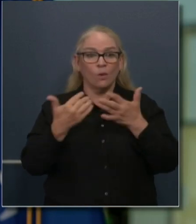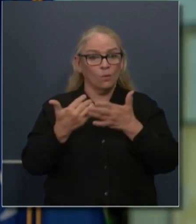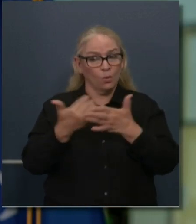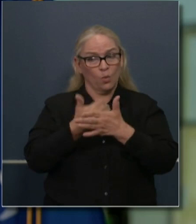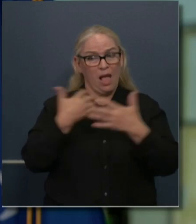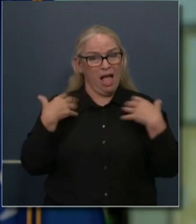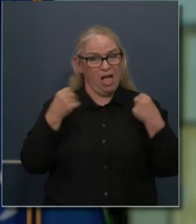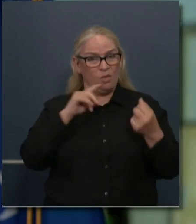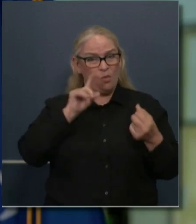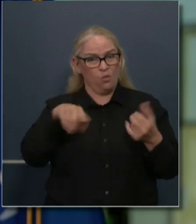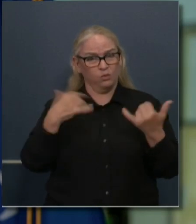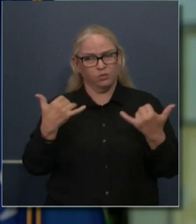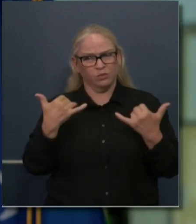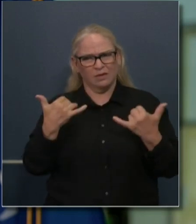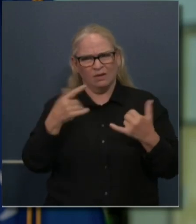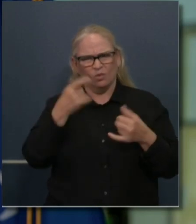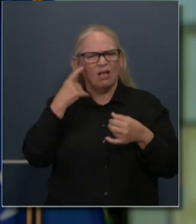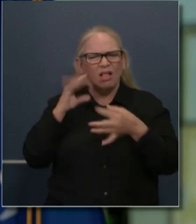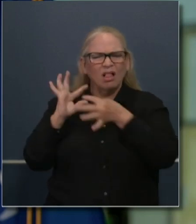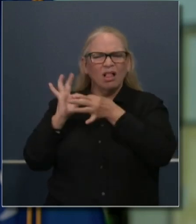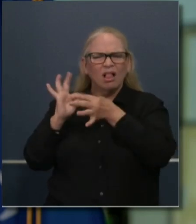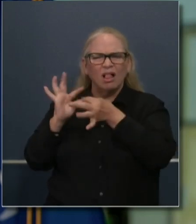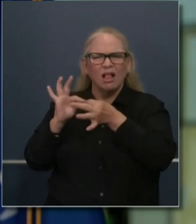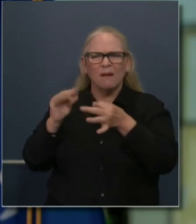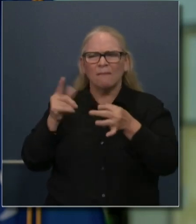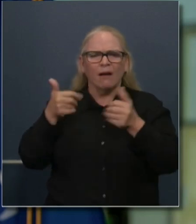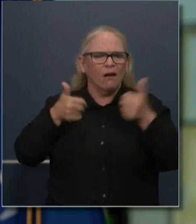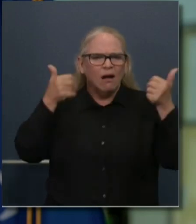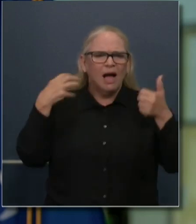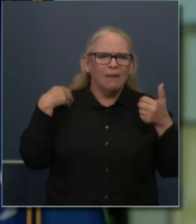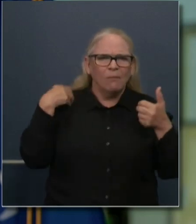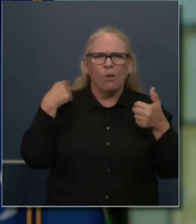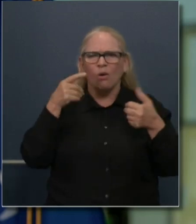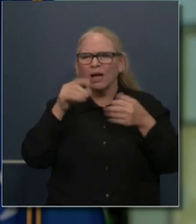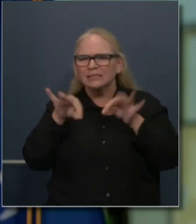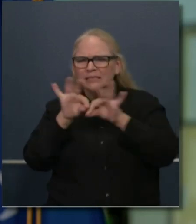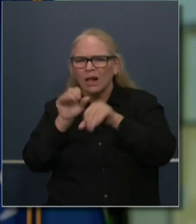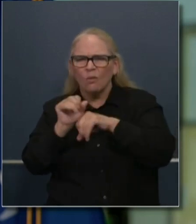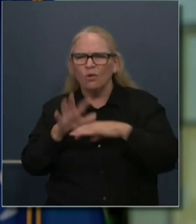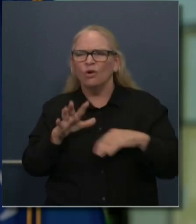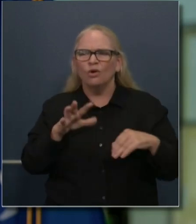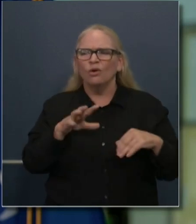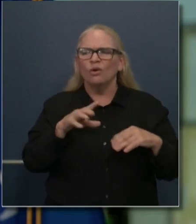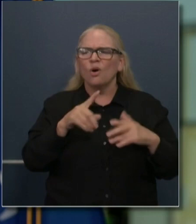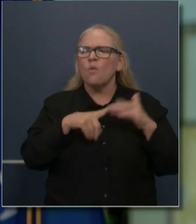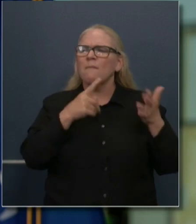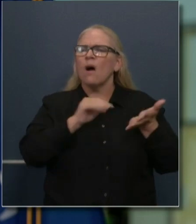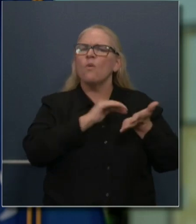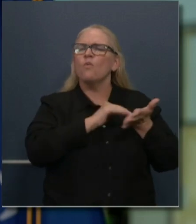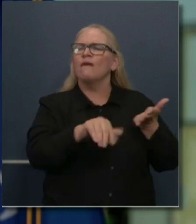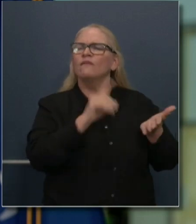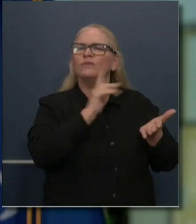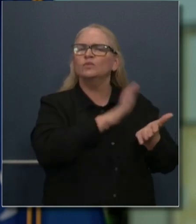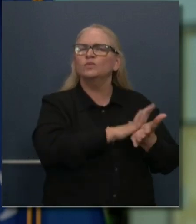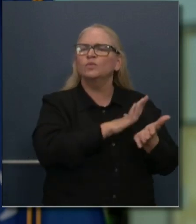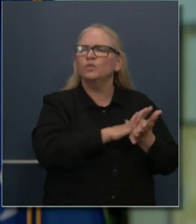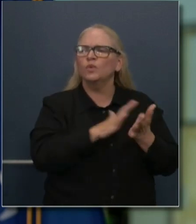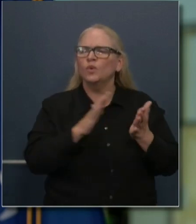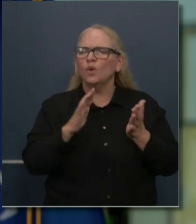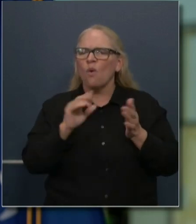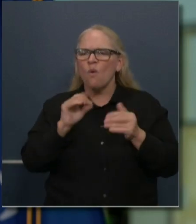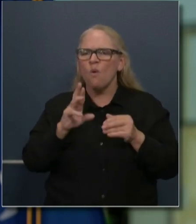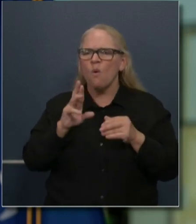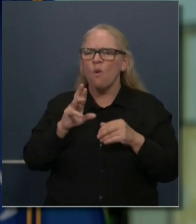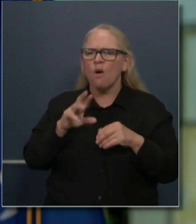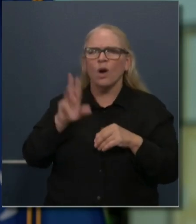about? And then when is the state going to provide details on the waiver process for schools? And will it be a requirement that unions have